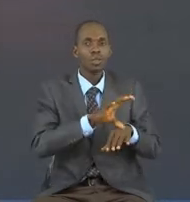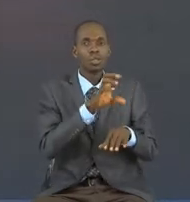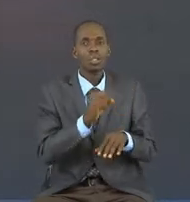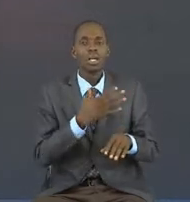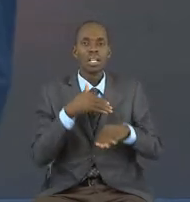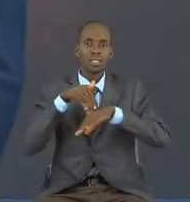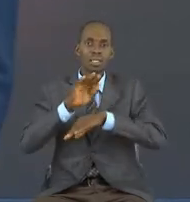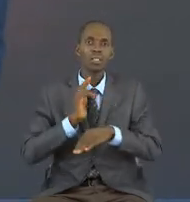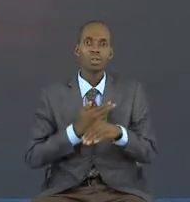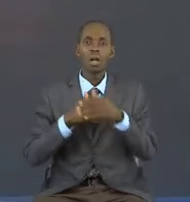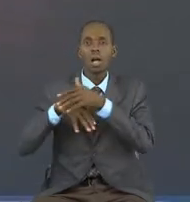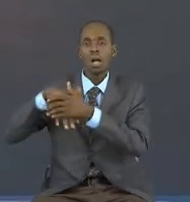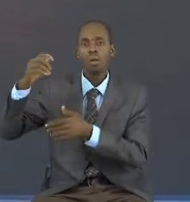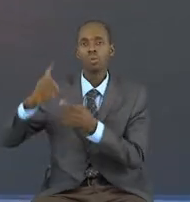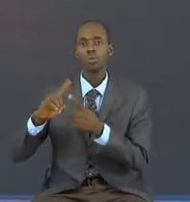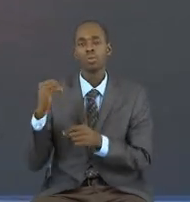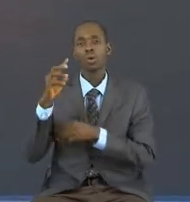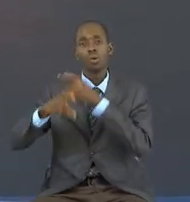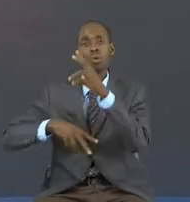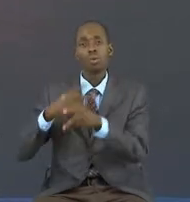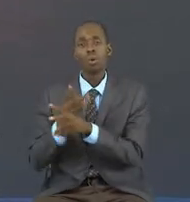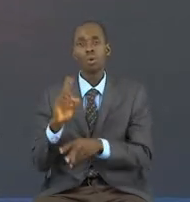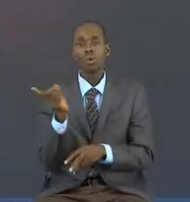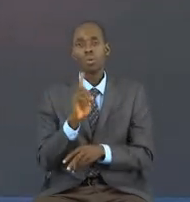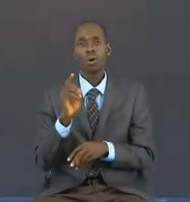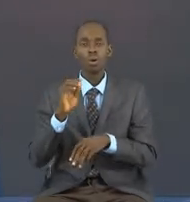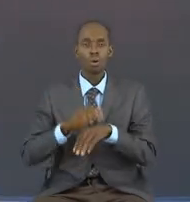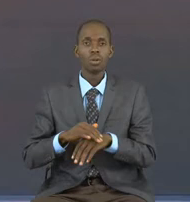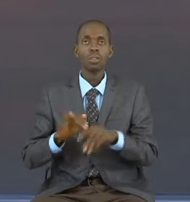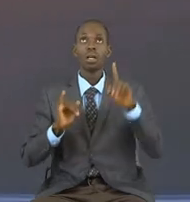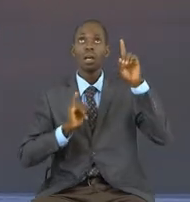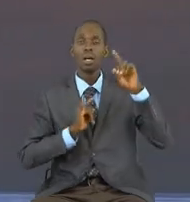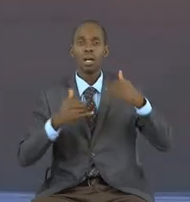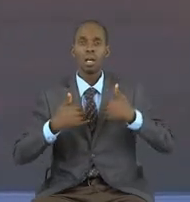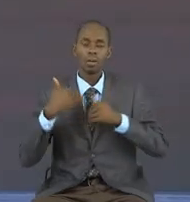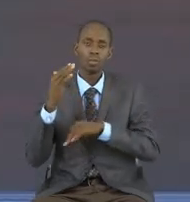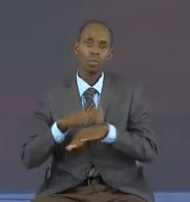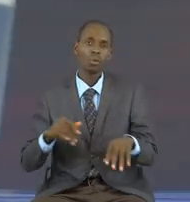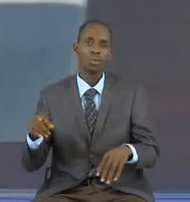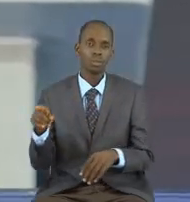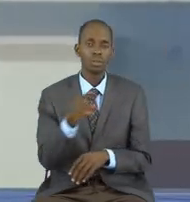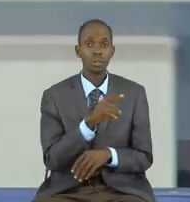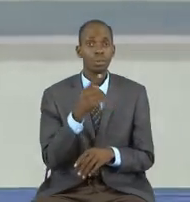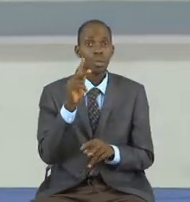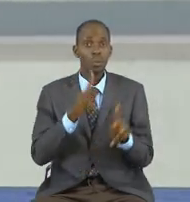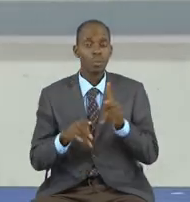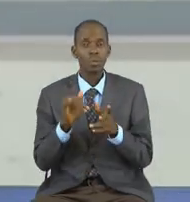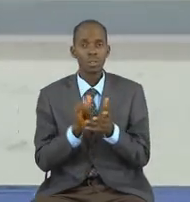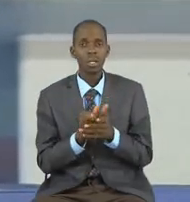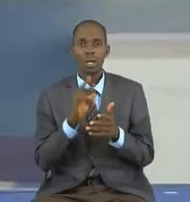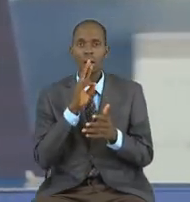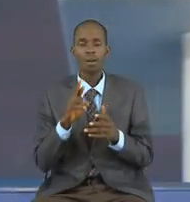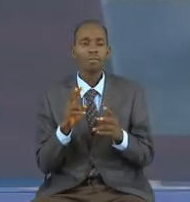work whereon I have called them. The people who appear powerful,